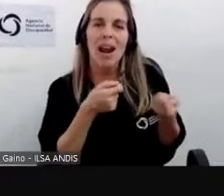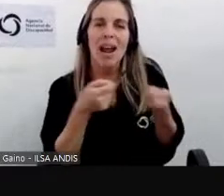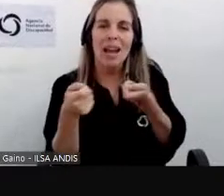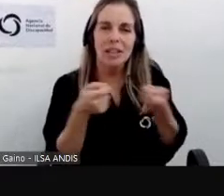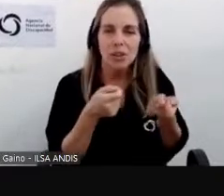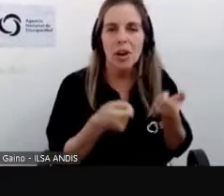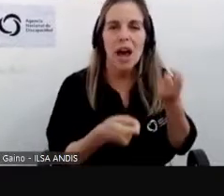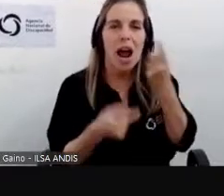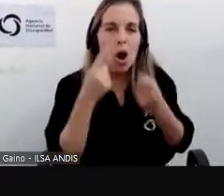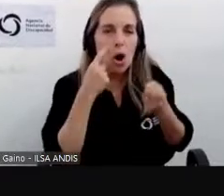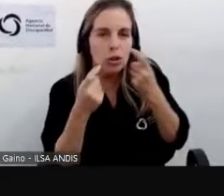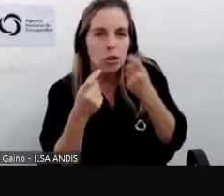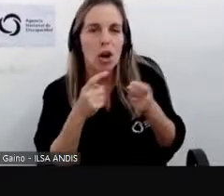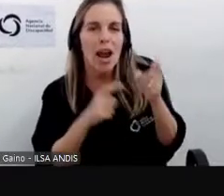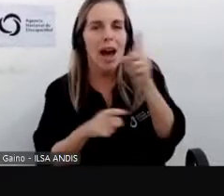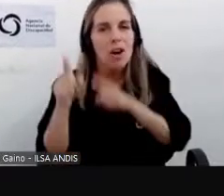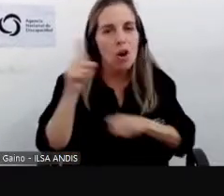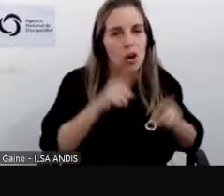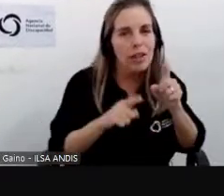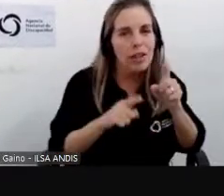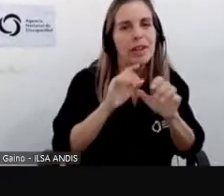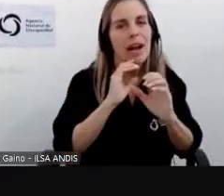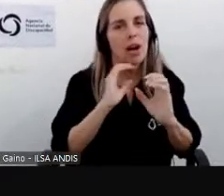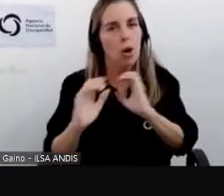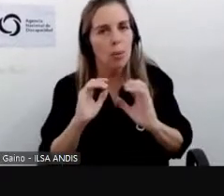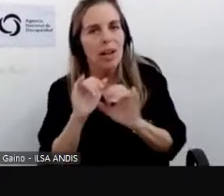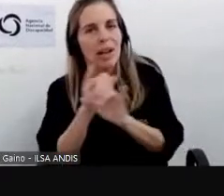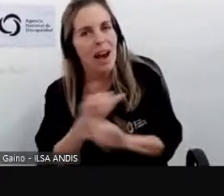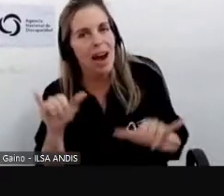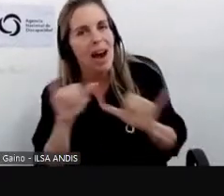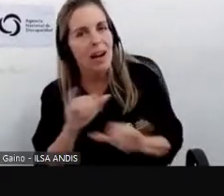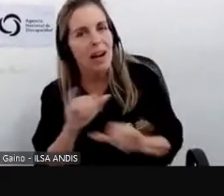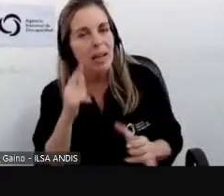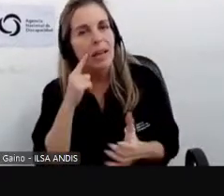assess, follow up, monitor, communicate,